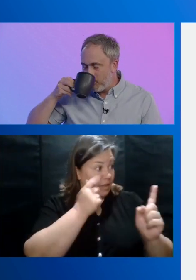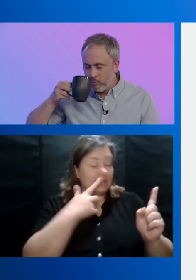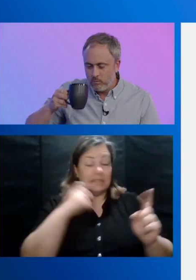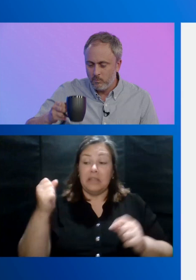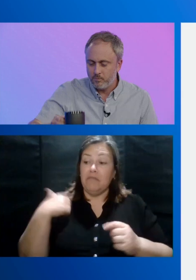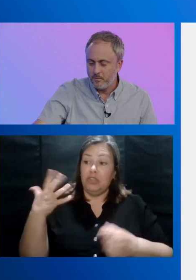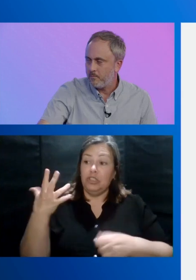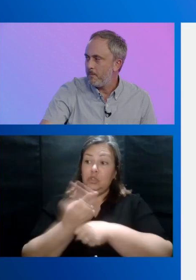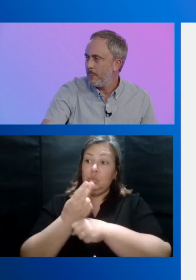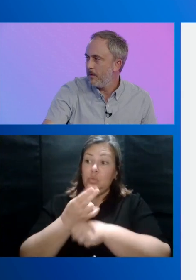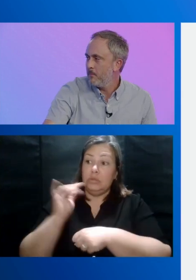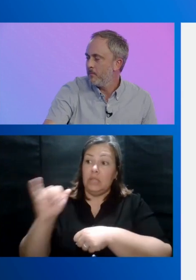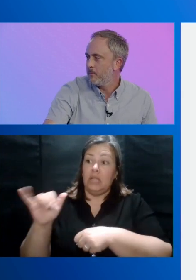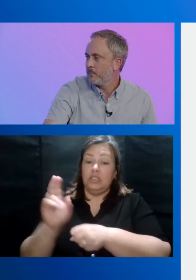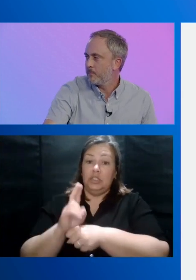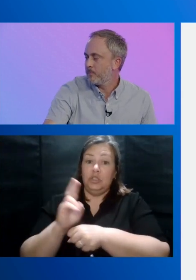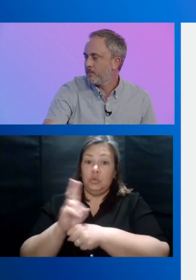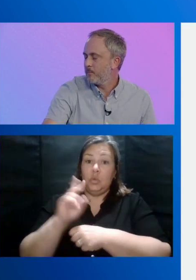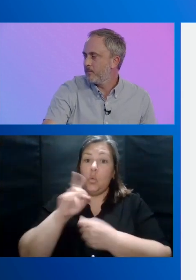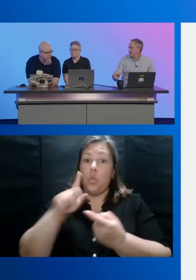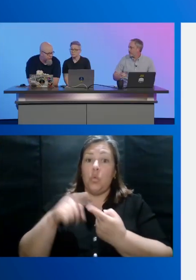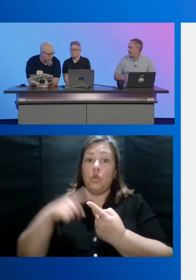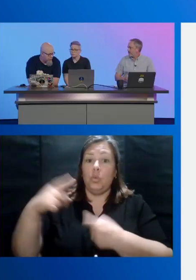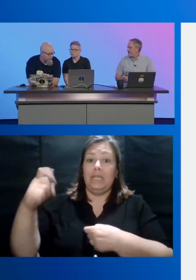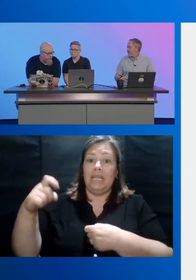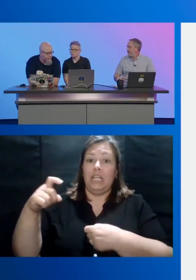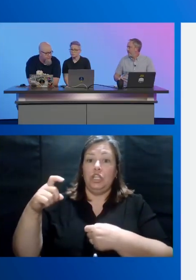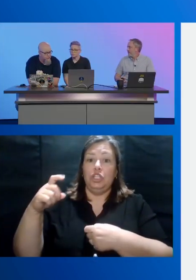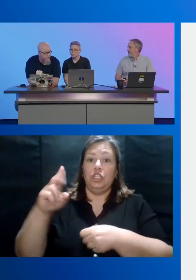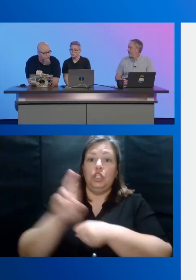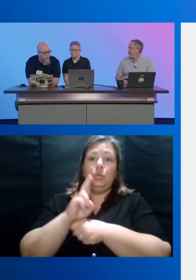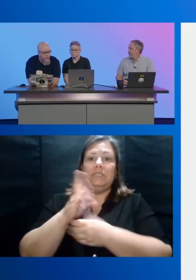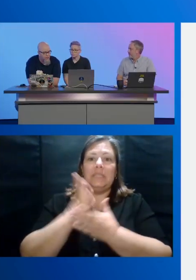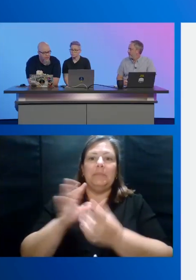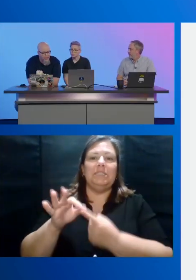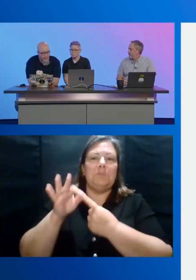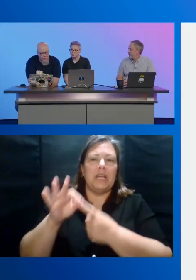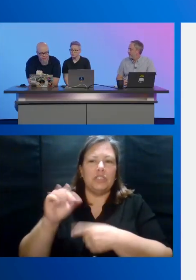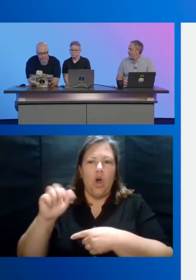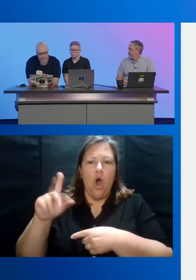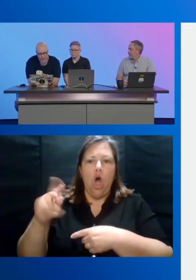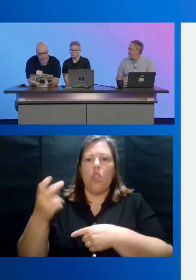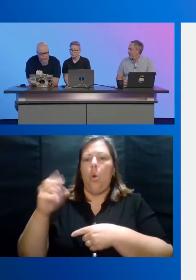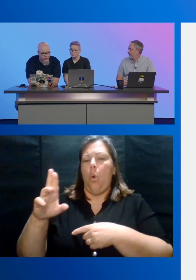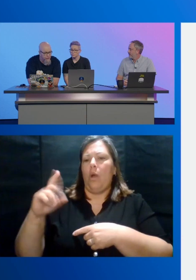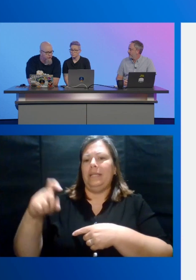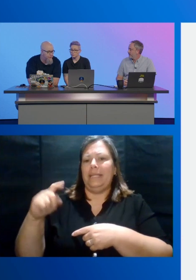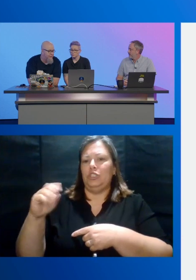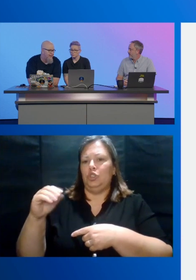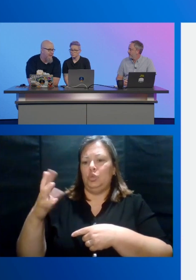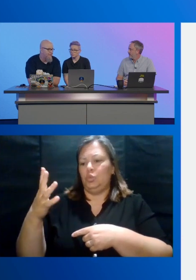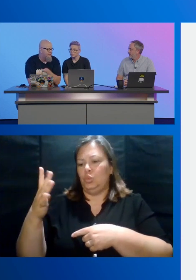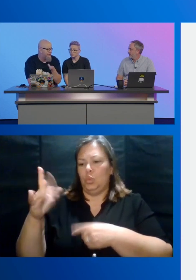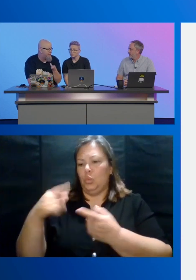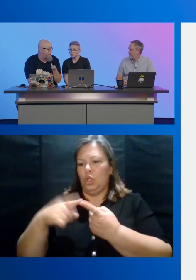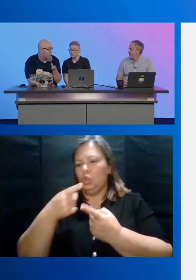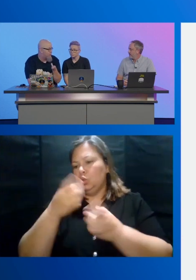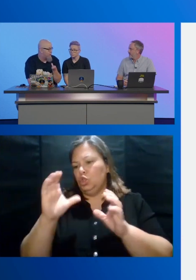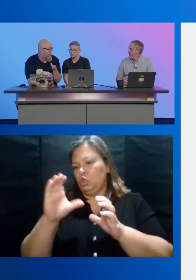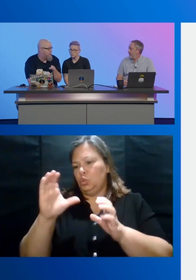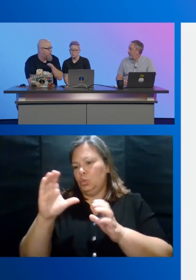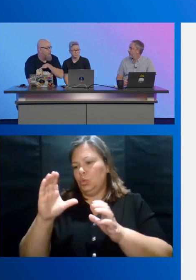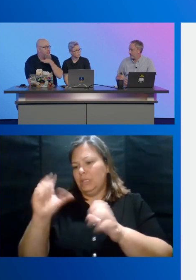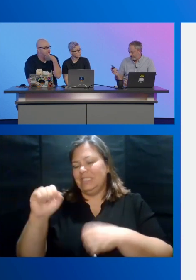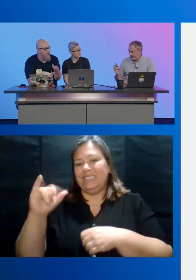you generate an SDK client, especially when you need to do some special auth, or you need to do when you're doing SIG